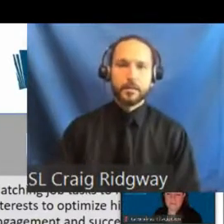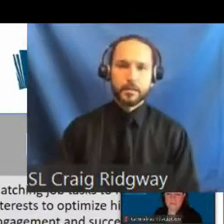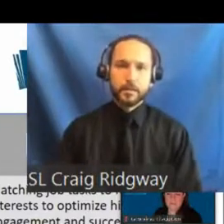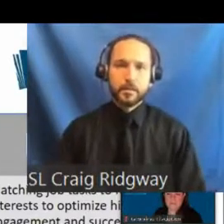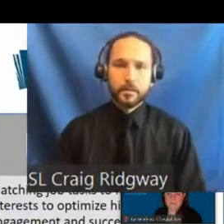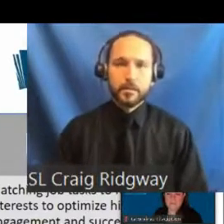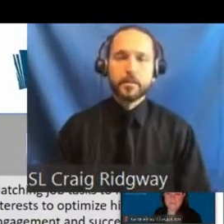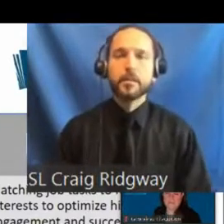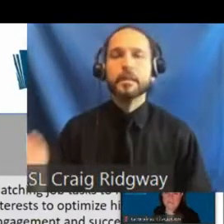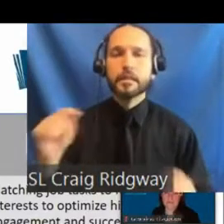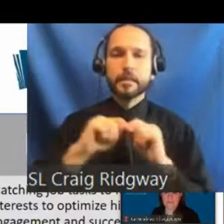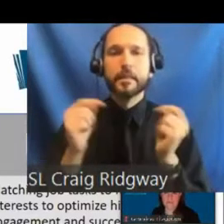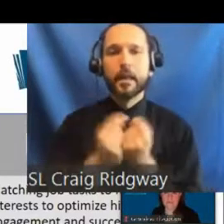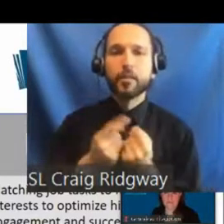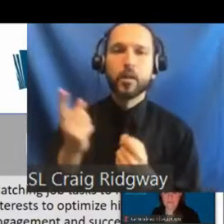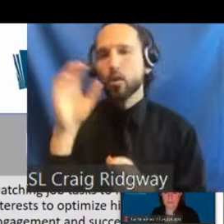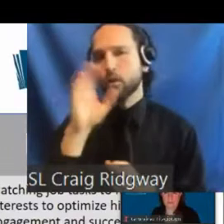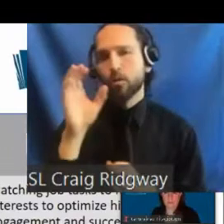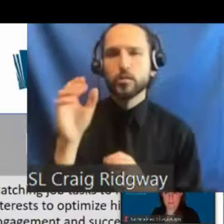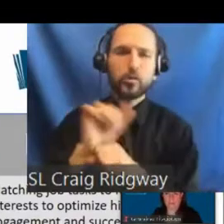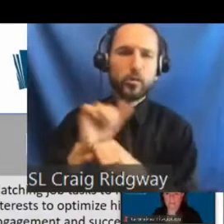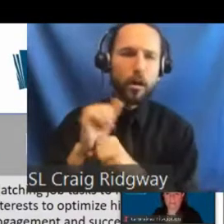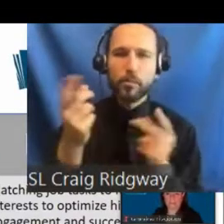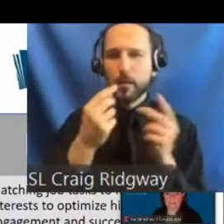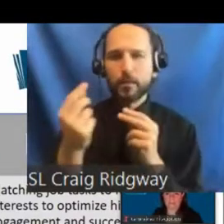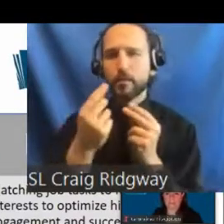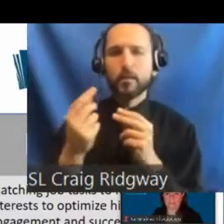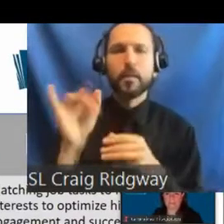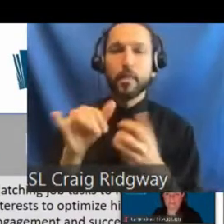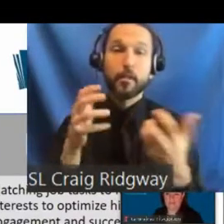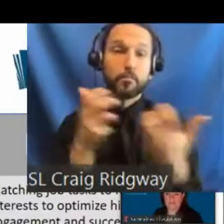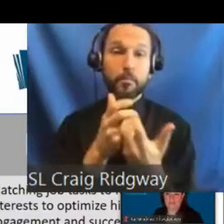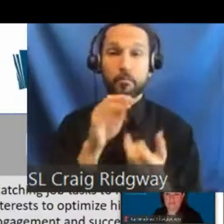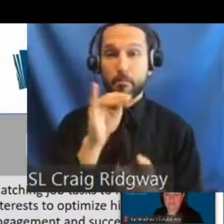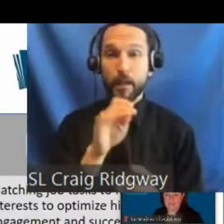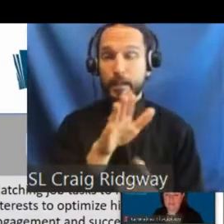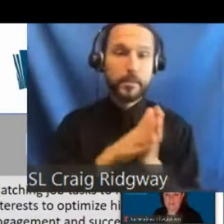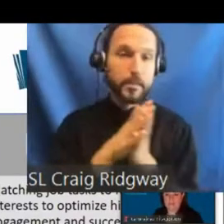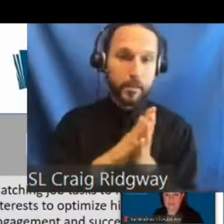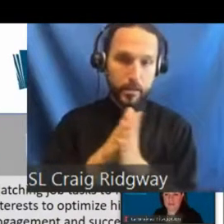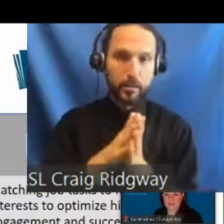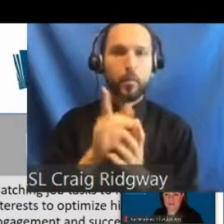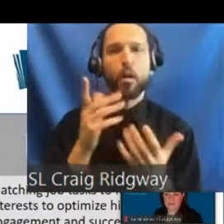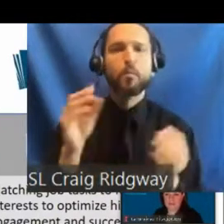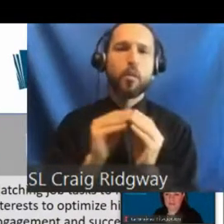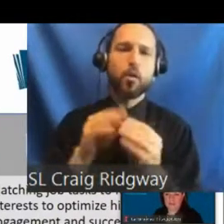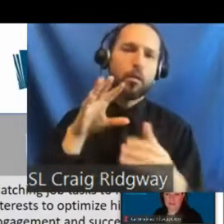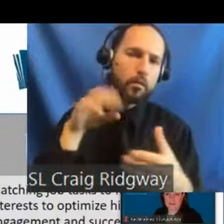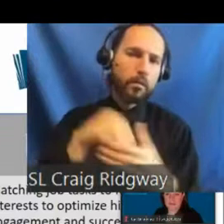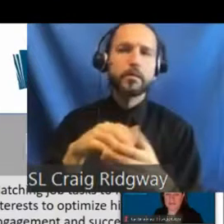The team continued to explore job tasks that matched Mike's interests to optimize his engagement and